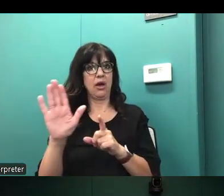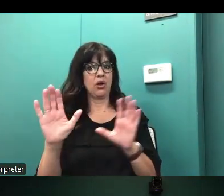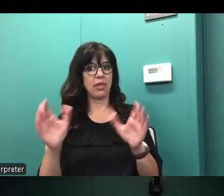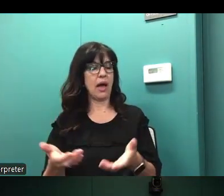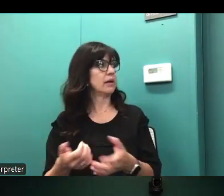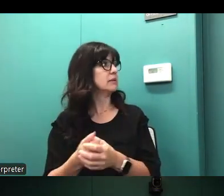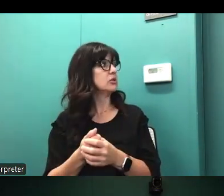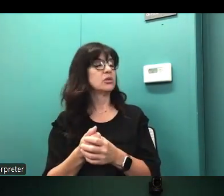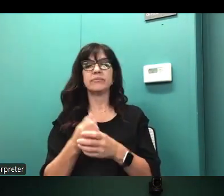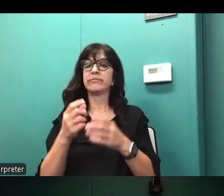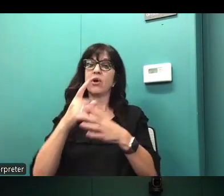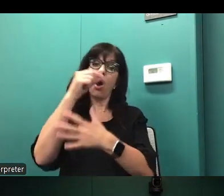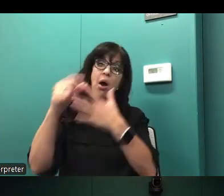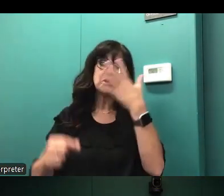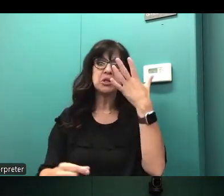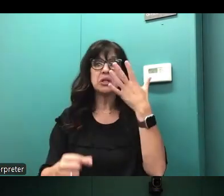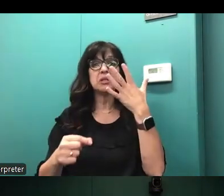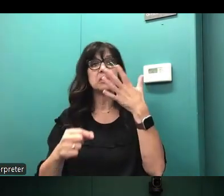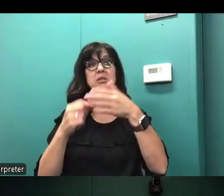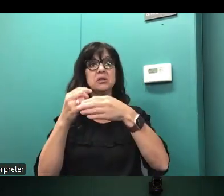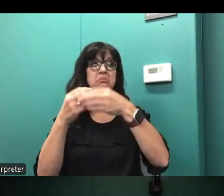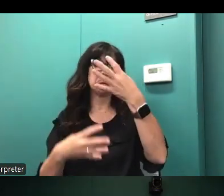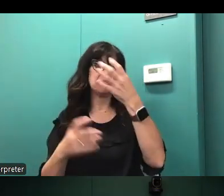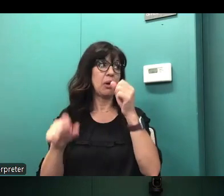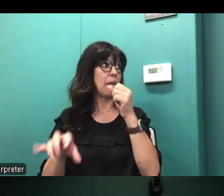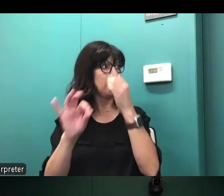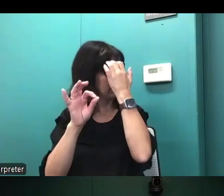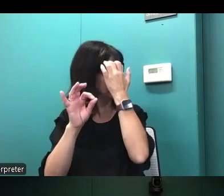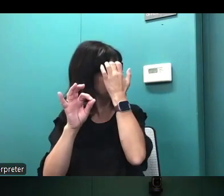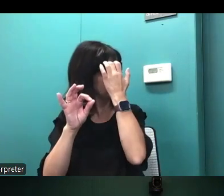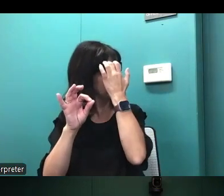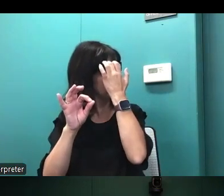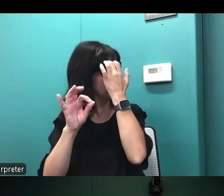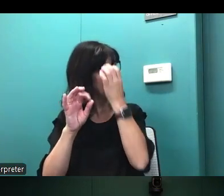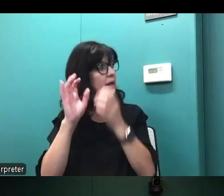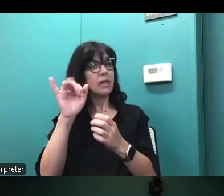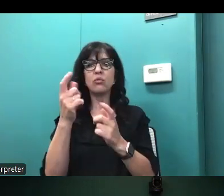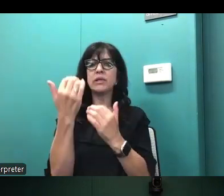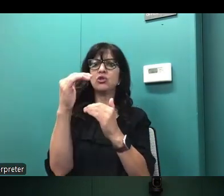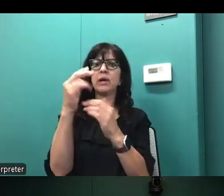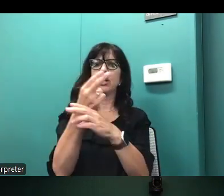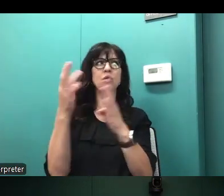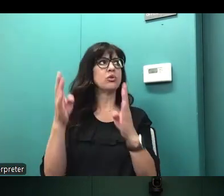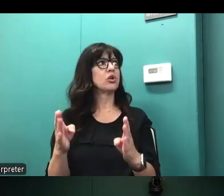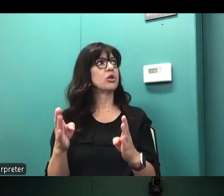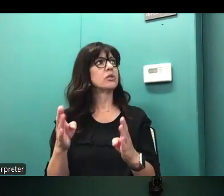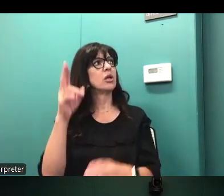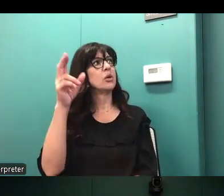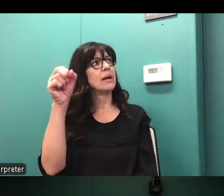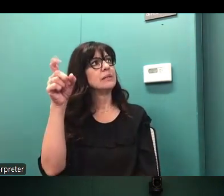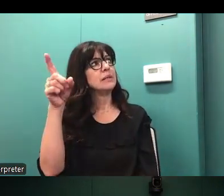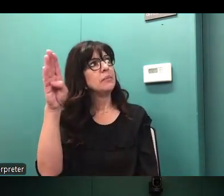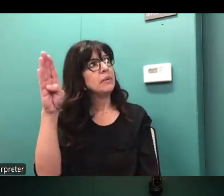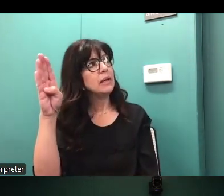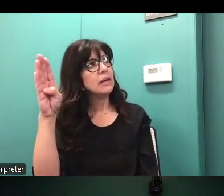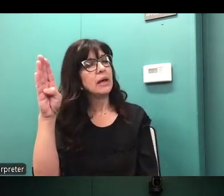So anyway, those are some options you can choose from. But And this you- one right here, this restrict users. Yes. At USDB,